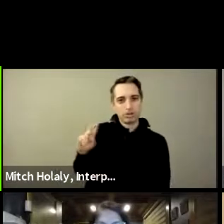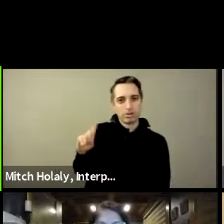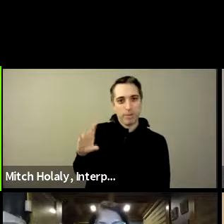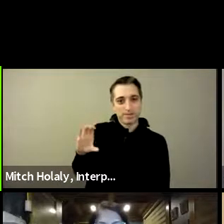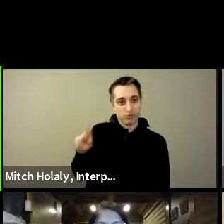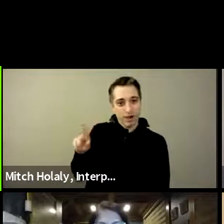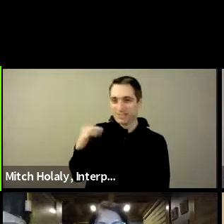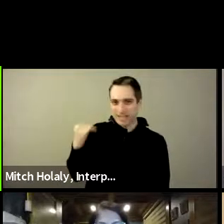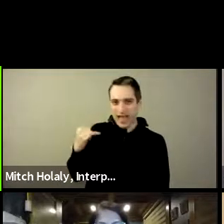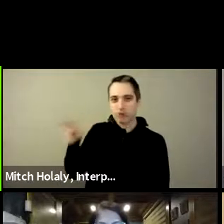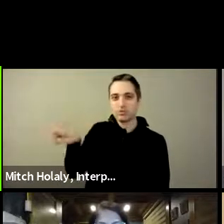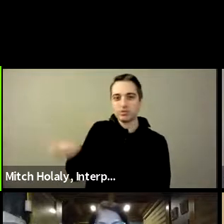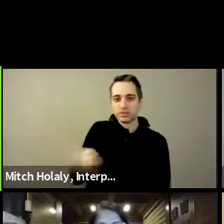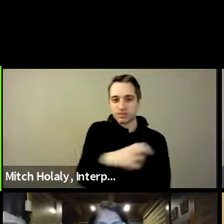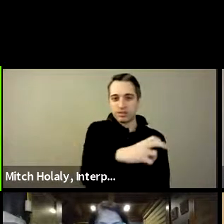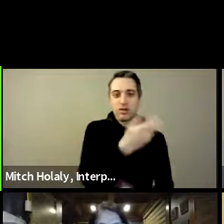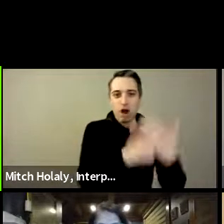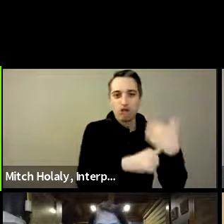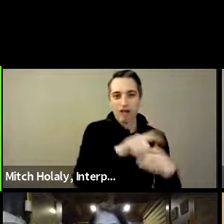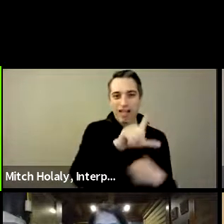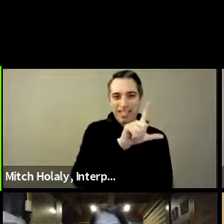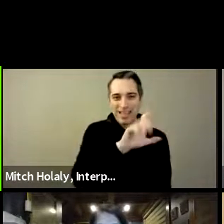under LEO,